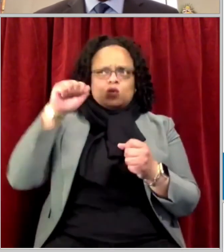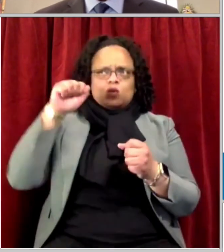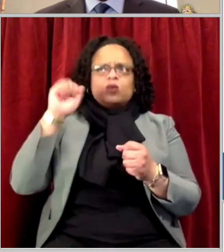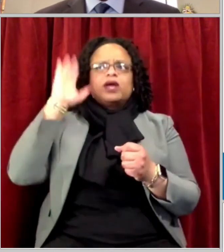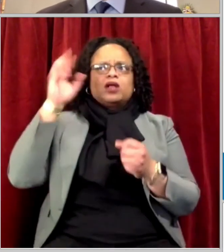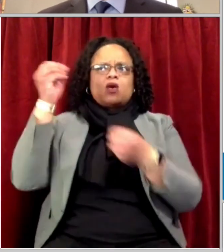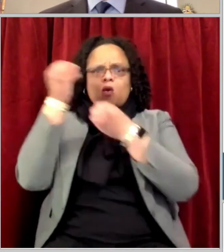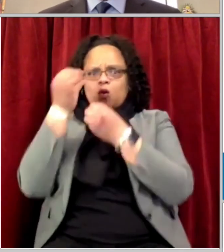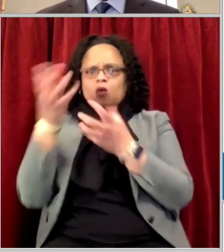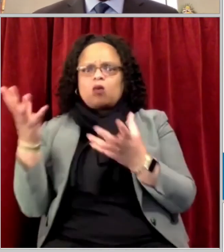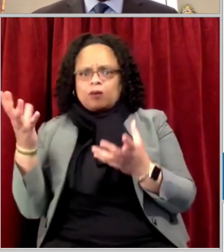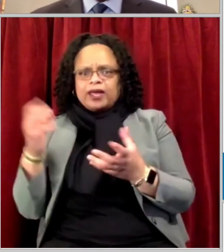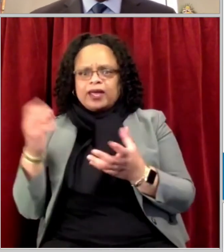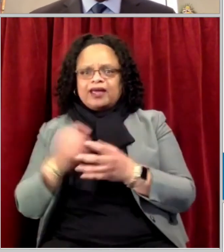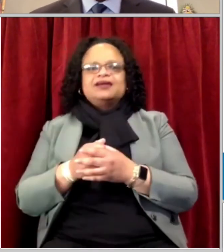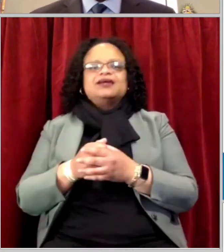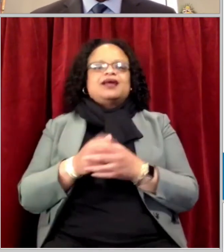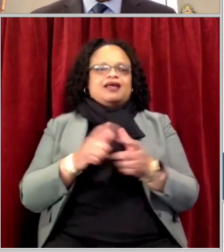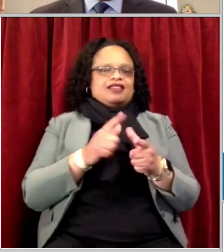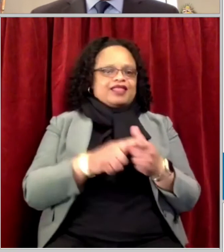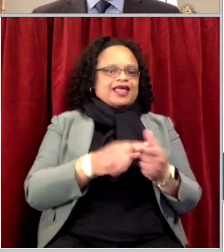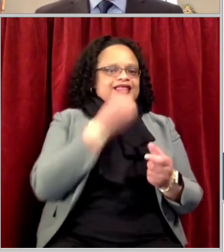they ate and drank.